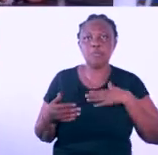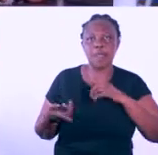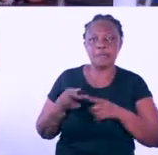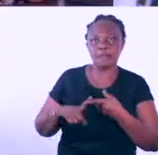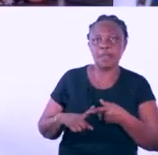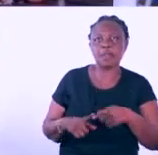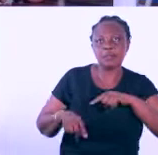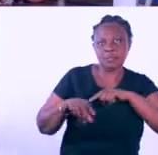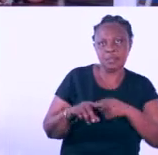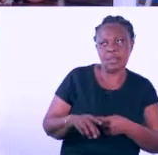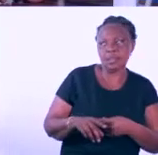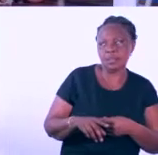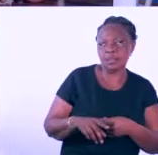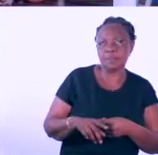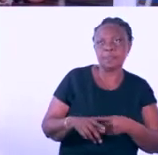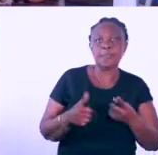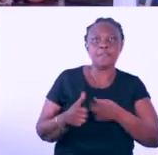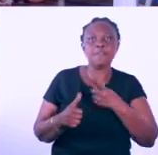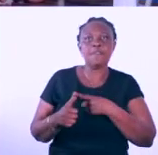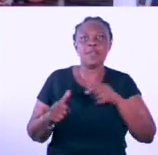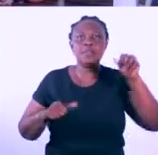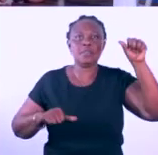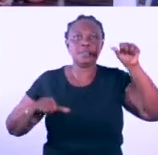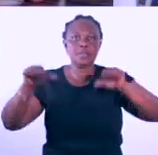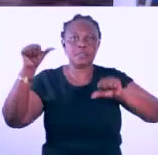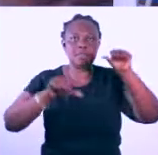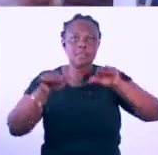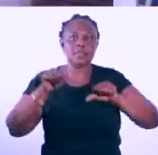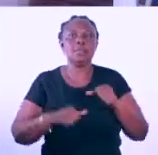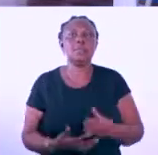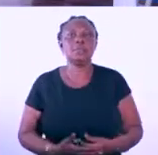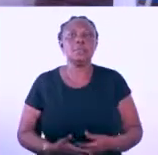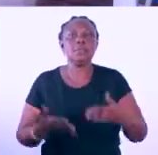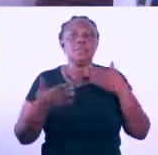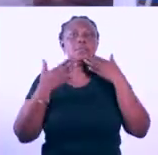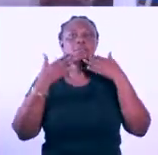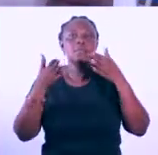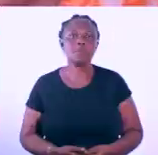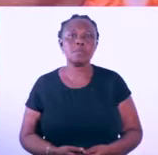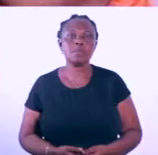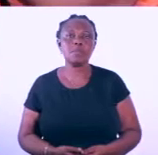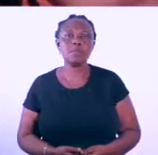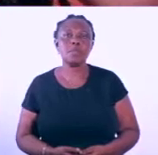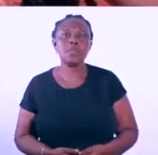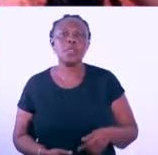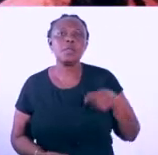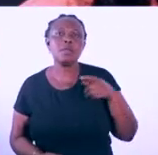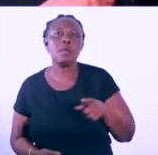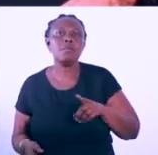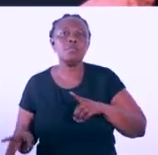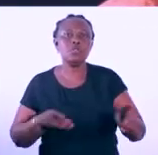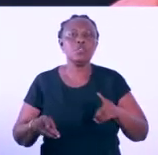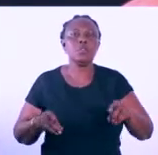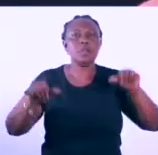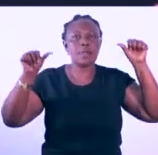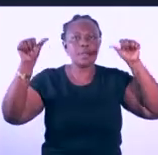off with the first assessment conducting. Thank you. Thank you very much, Bernard. I conducted